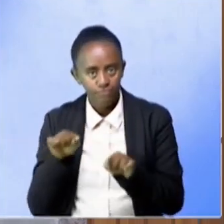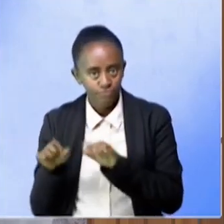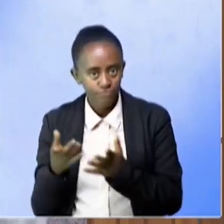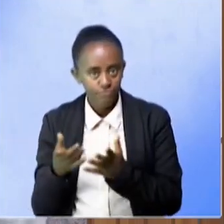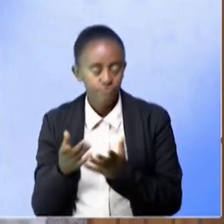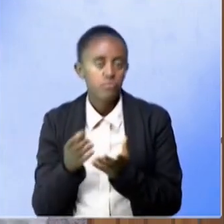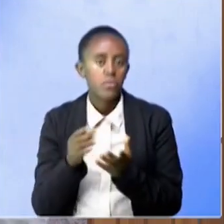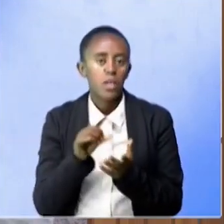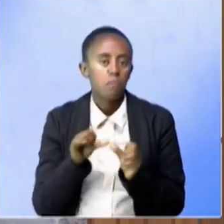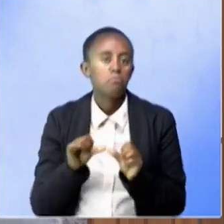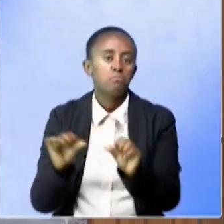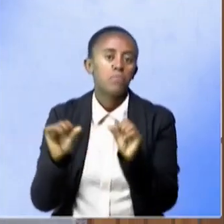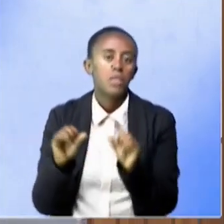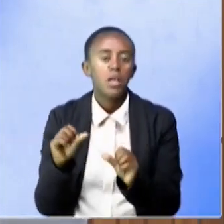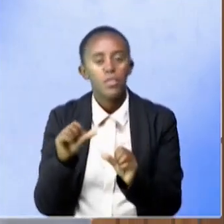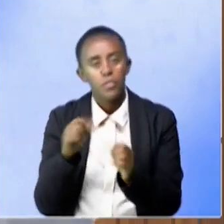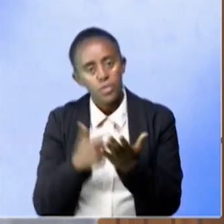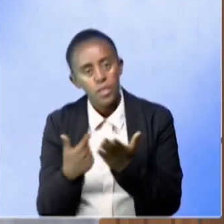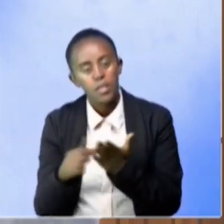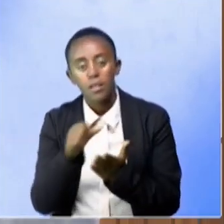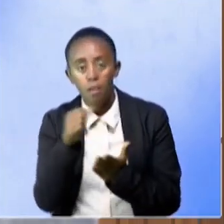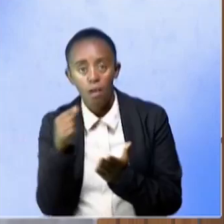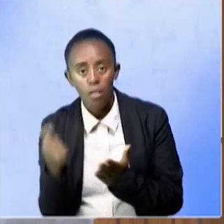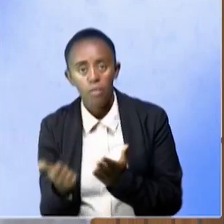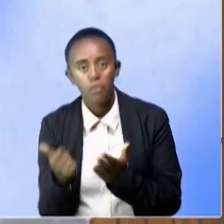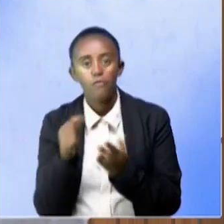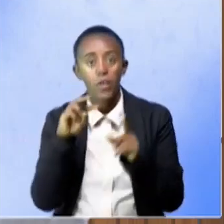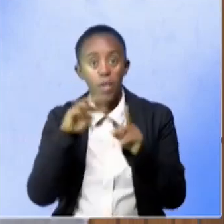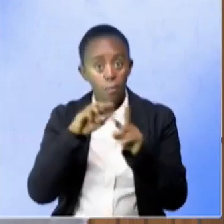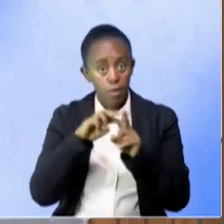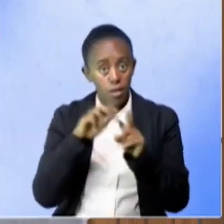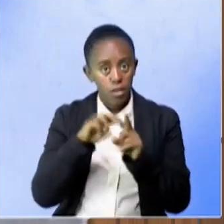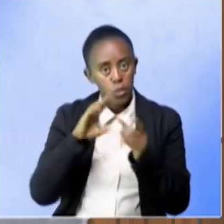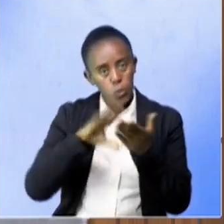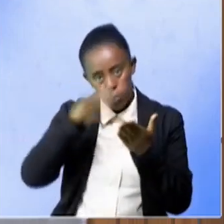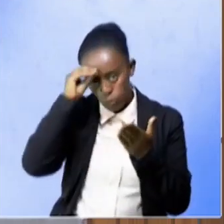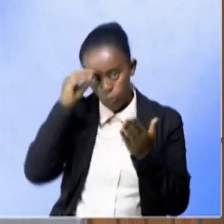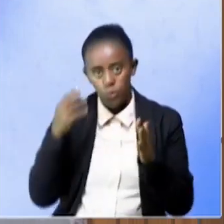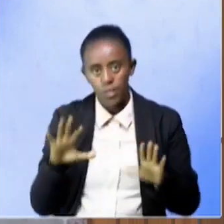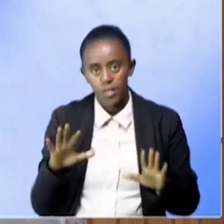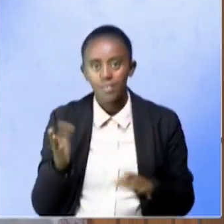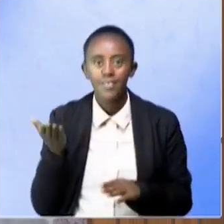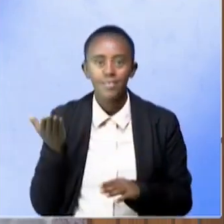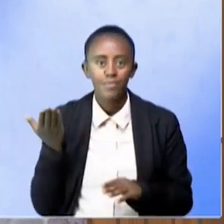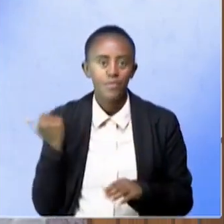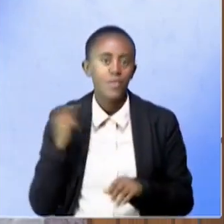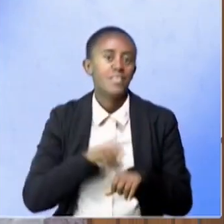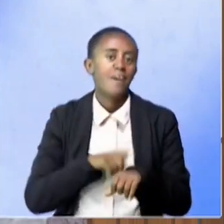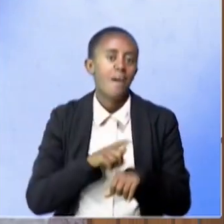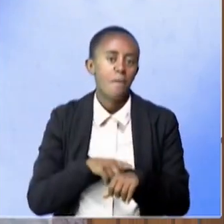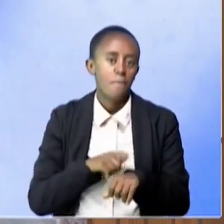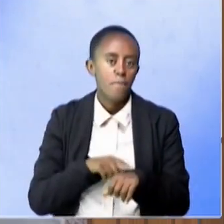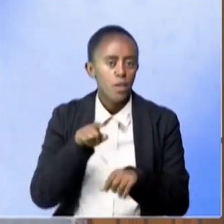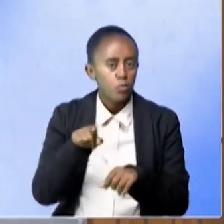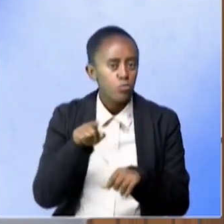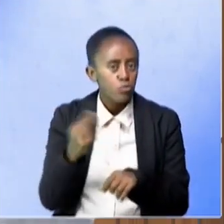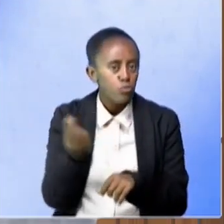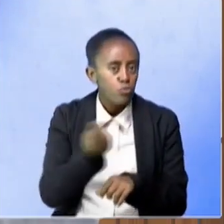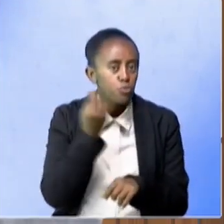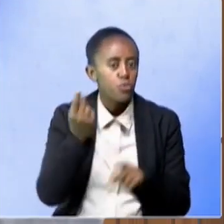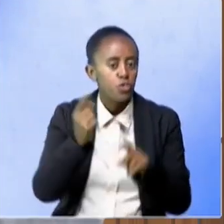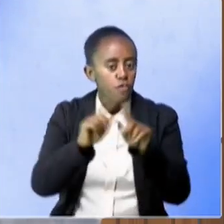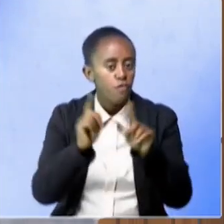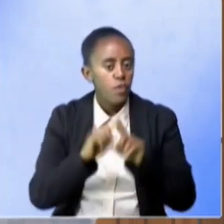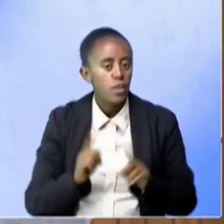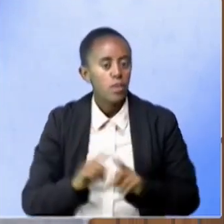etc. This and other vocabularies were learned in the previous time. I hope that you used these vocabularies in different